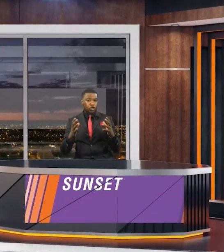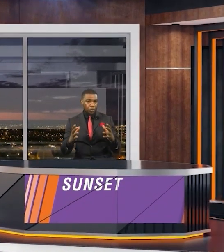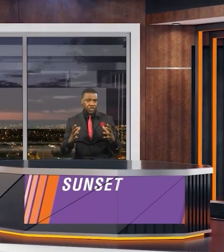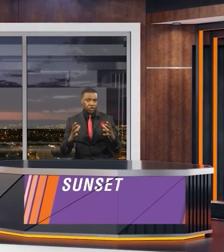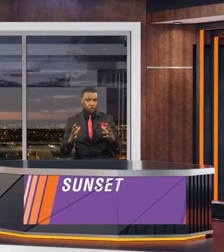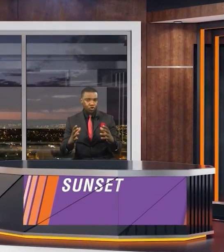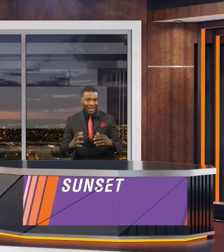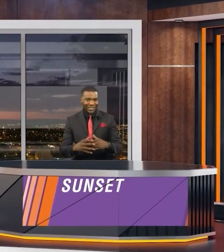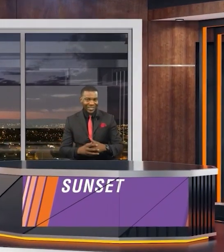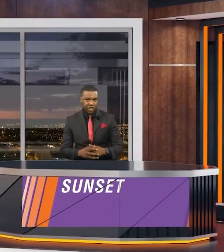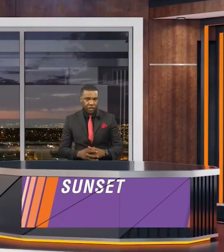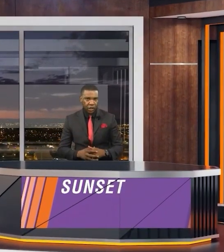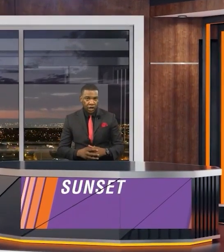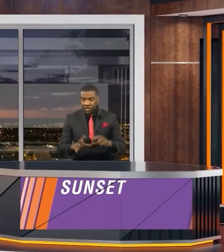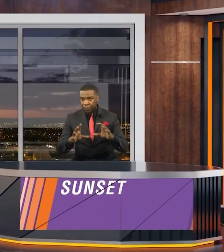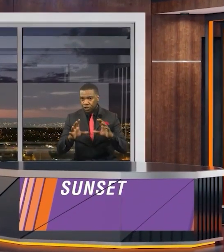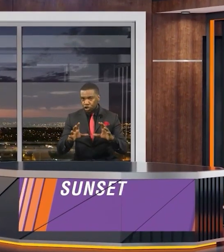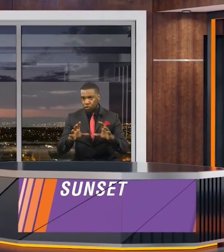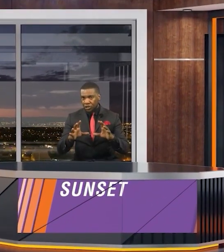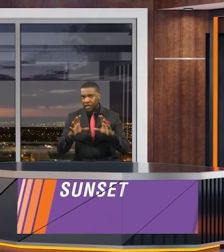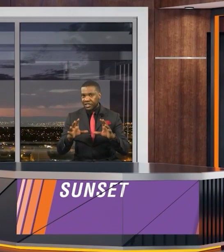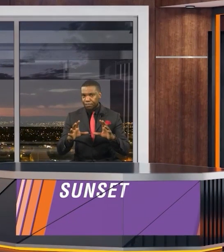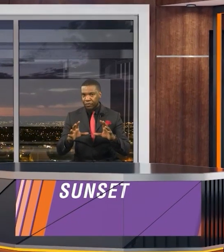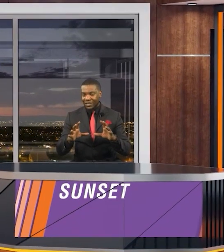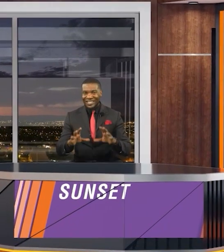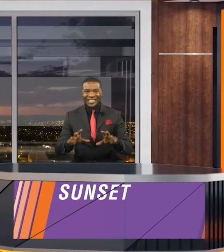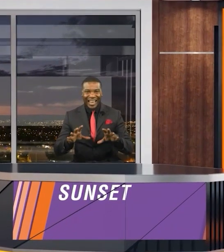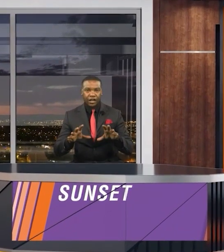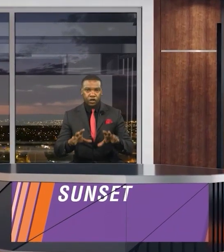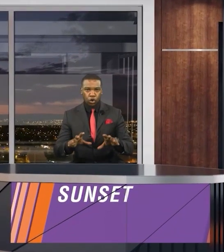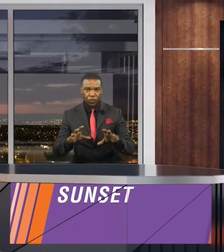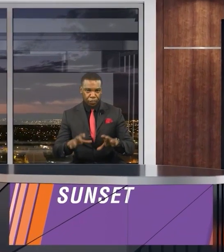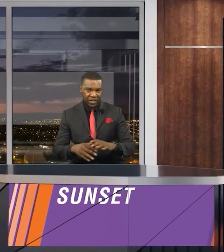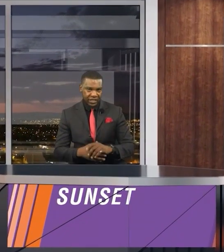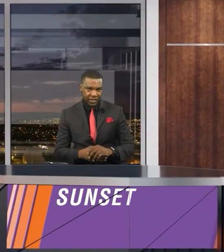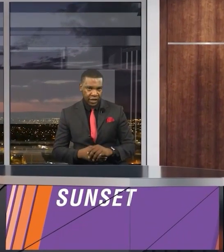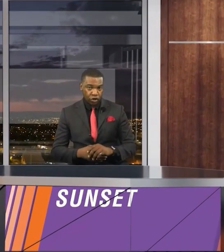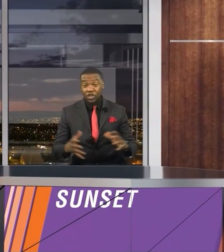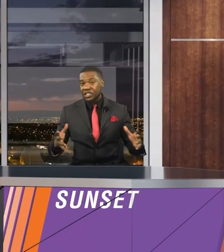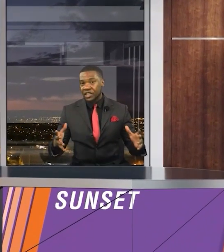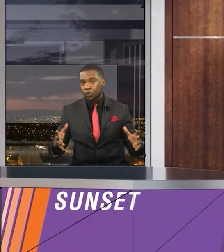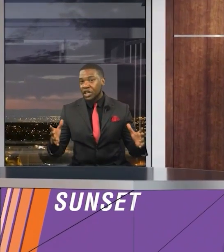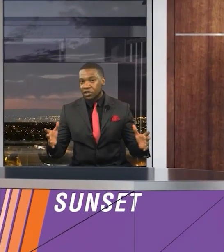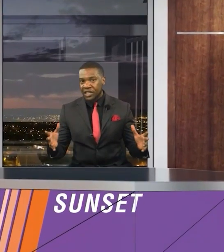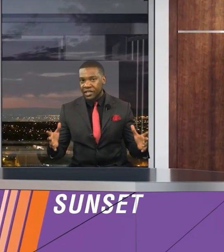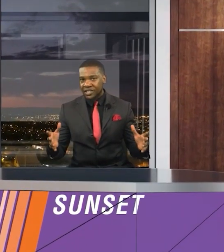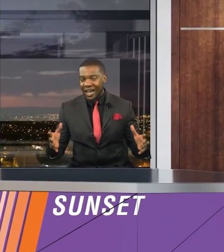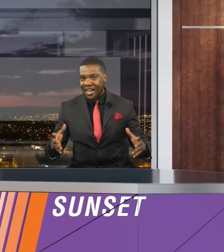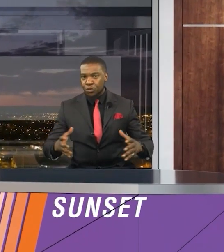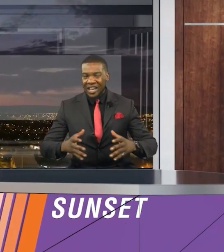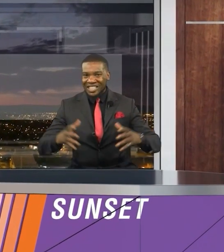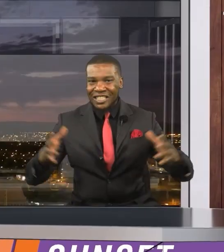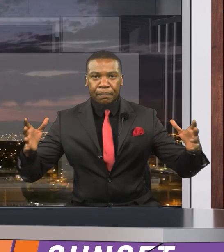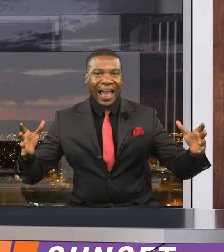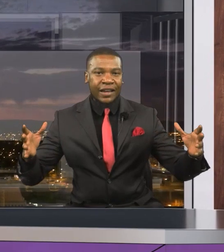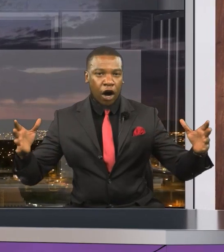beyond switching to the right station. It's about choosing the experience that can adorn the present, dressing it with our tastes